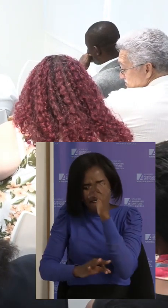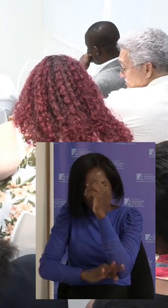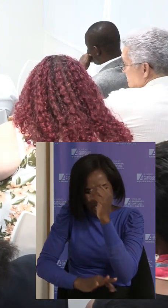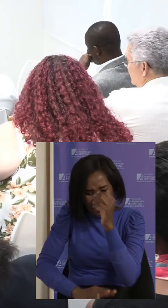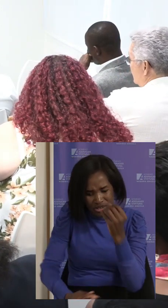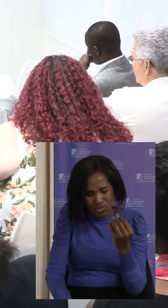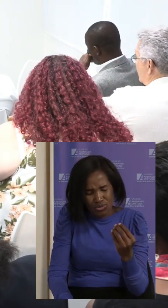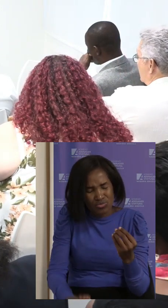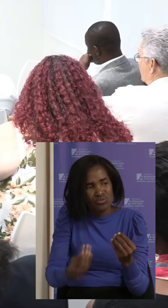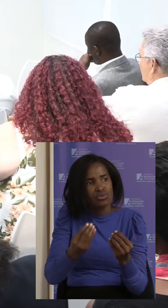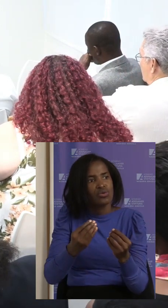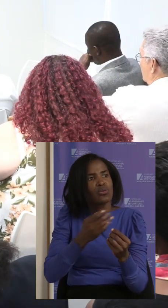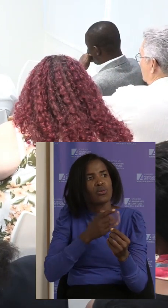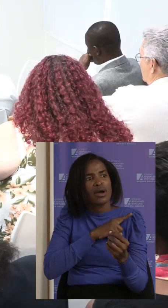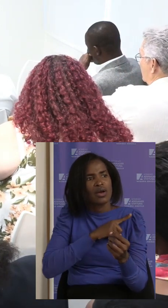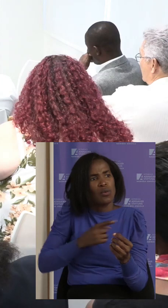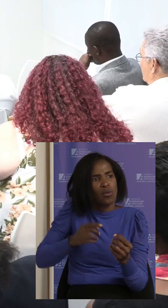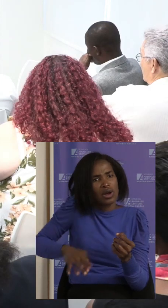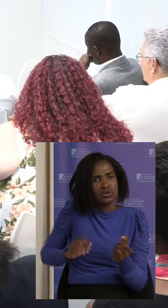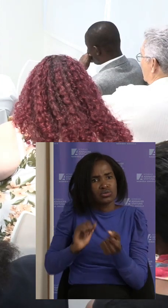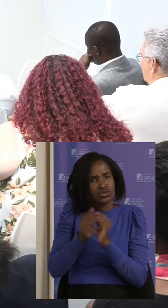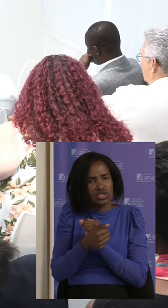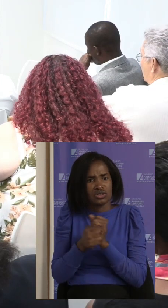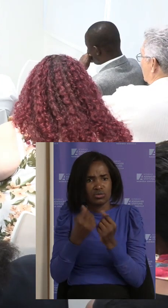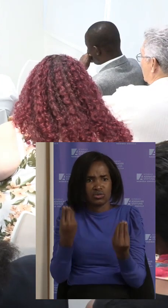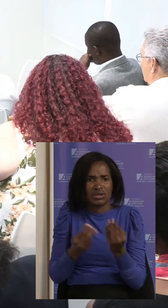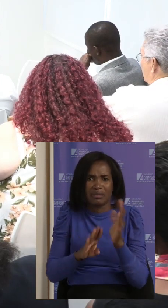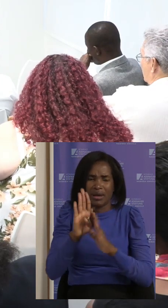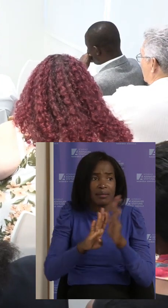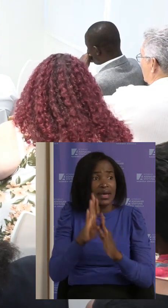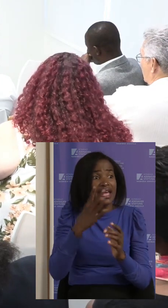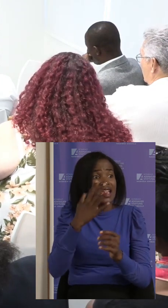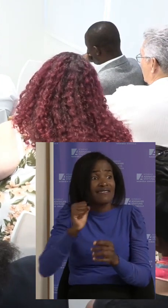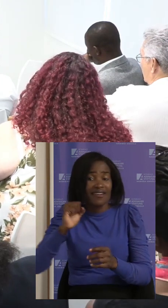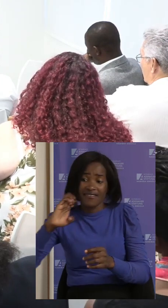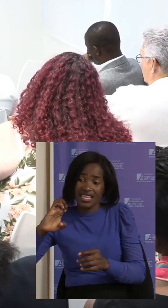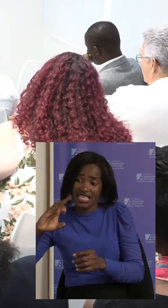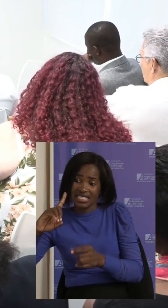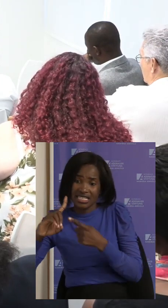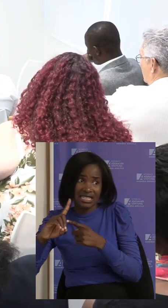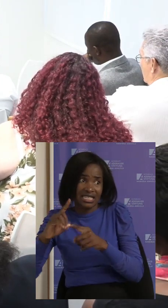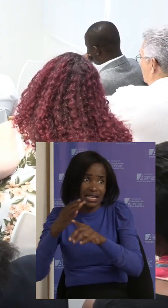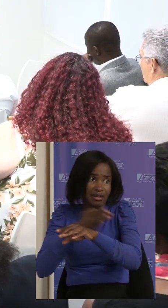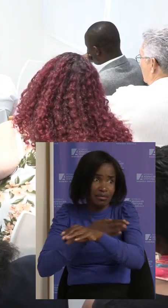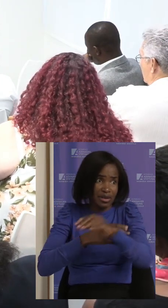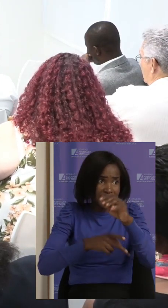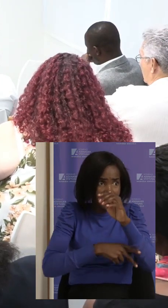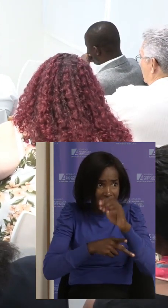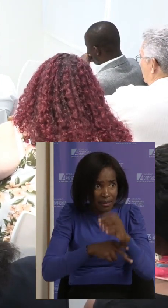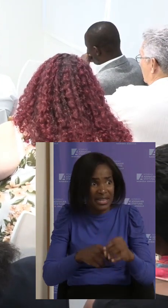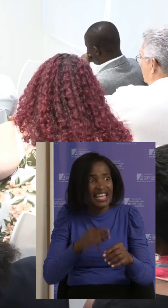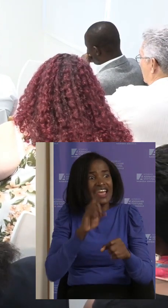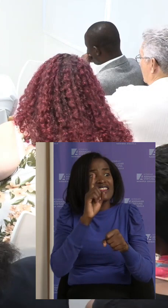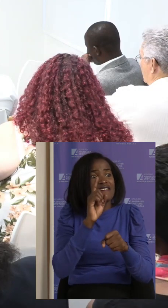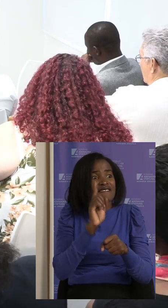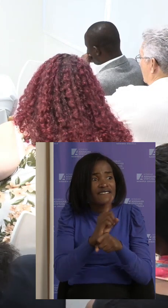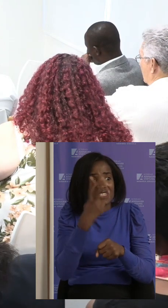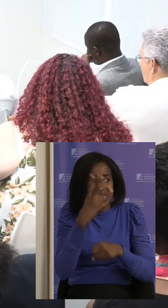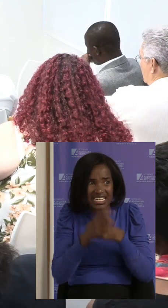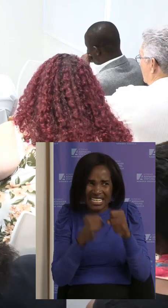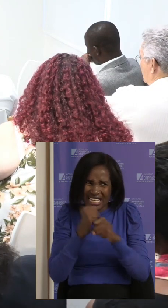eliminate repetition. Because if you get ECD pre-primary and the first 3 years right, if you can get